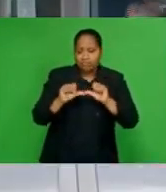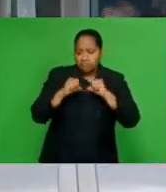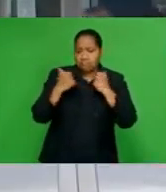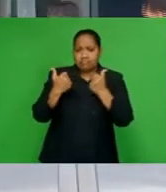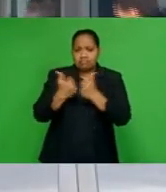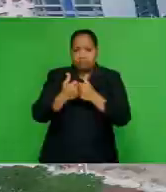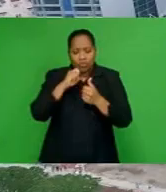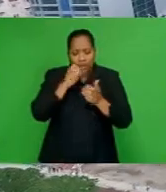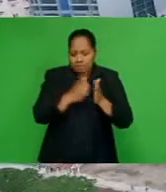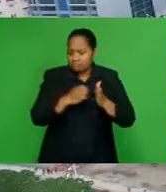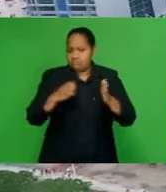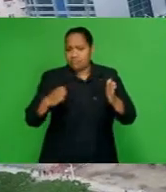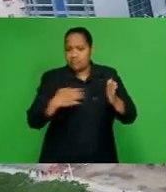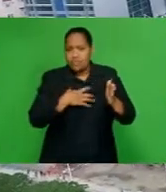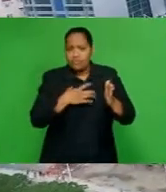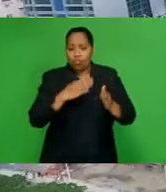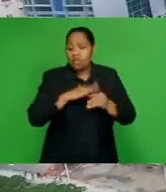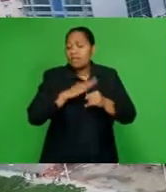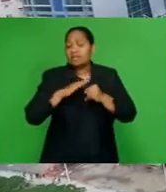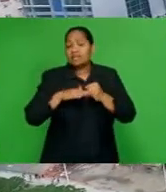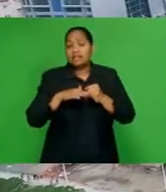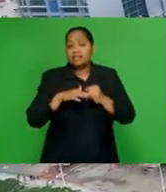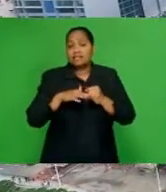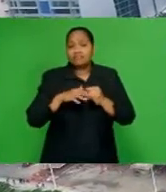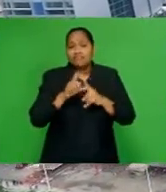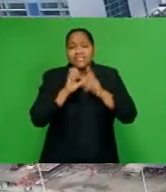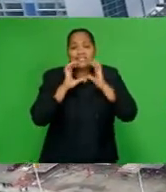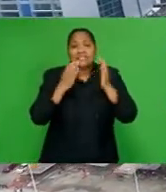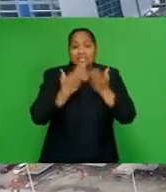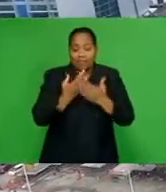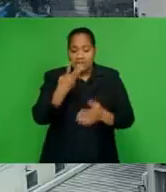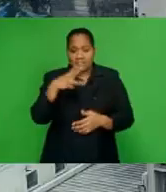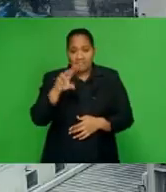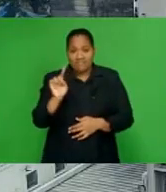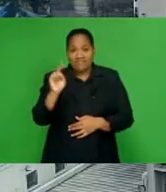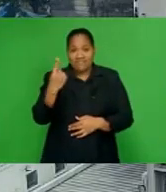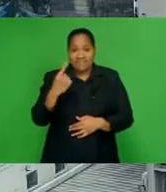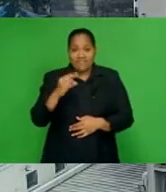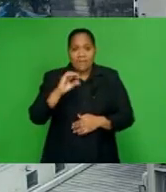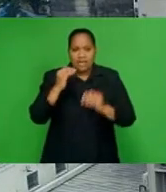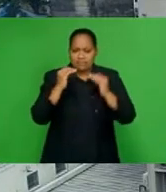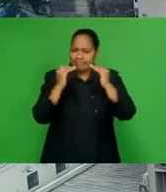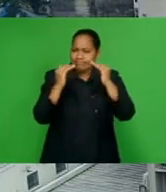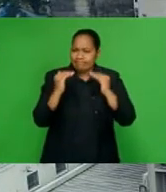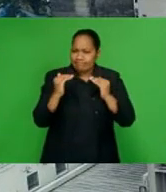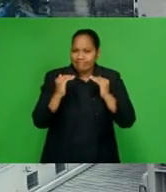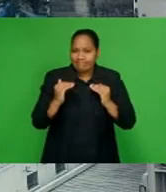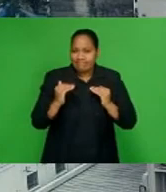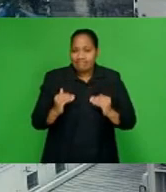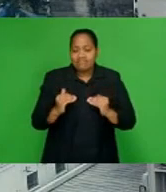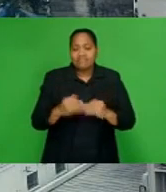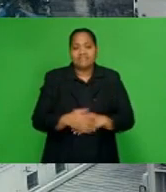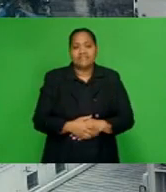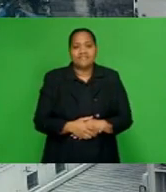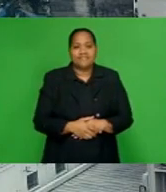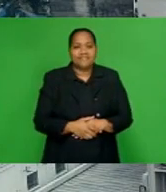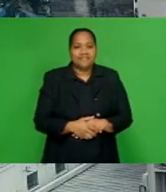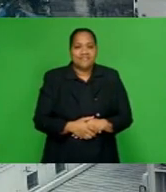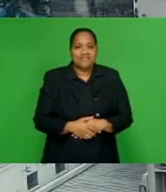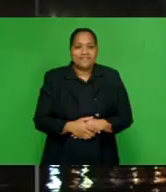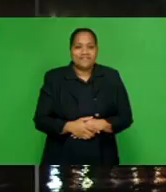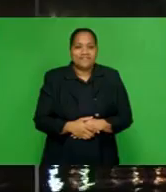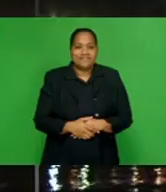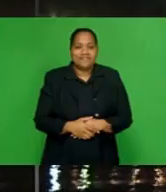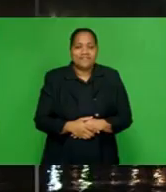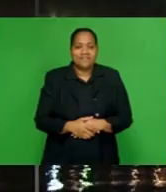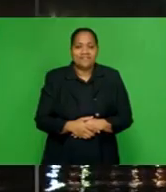it further until December 31st, but on a case-by-case basis. Sainiani Mboila, FBC News.